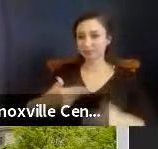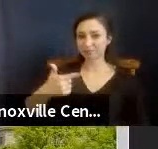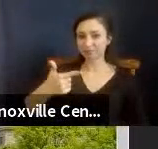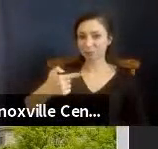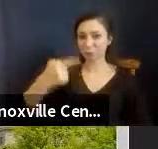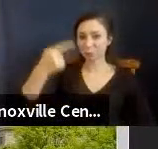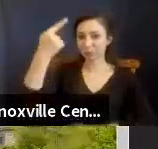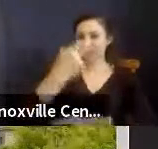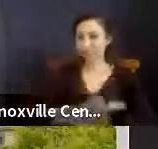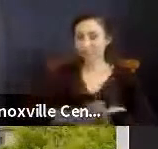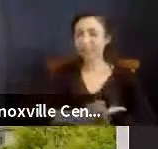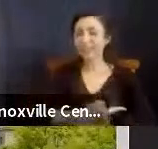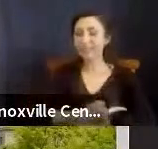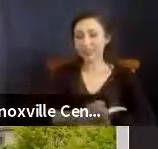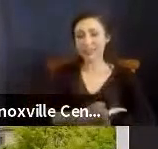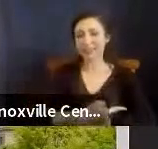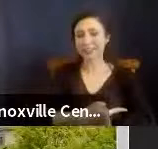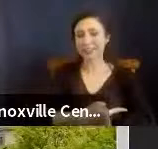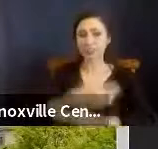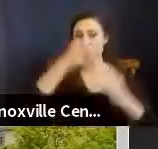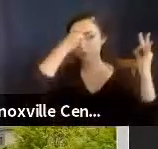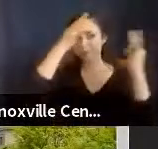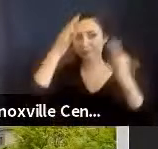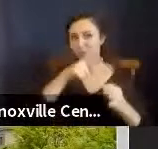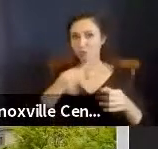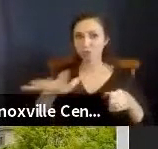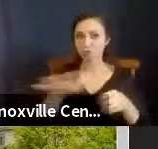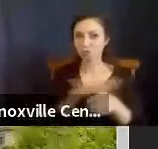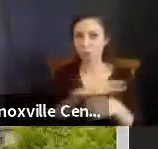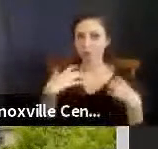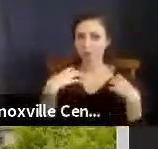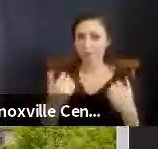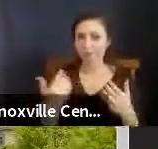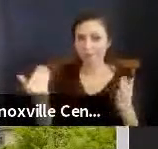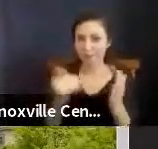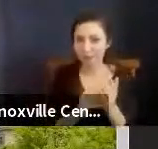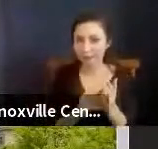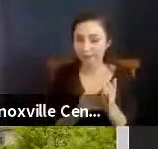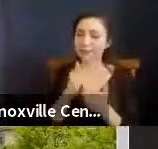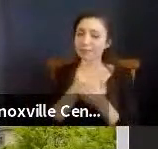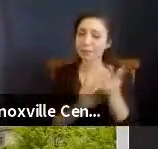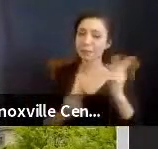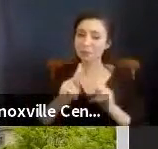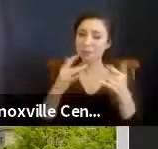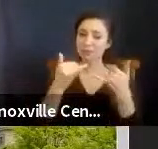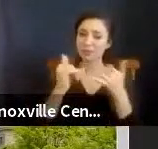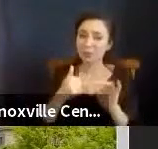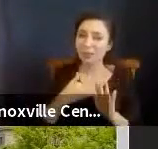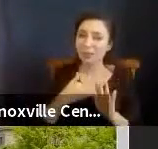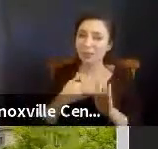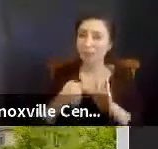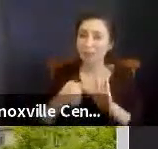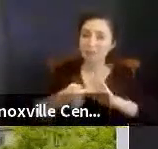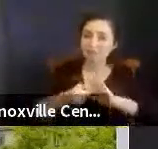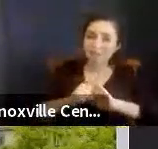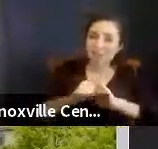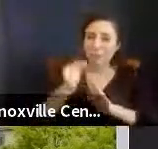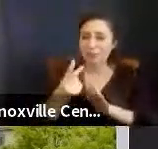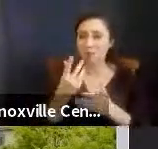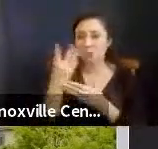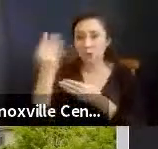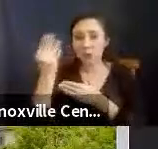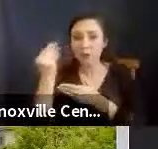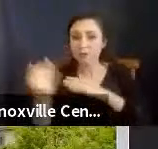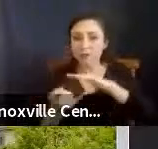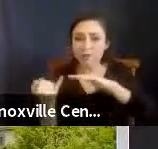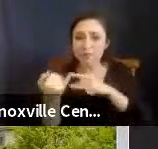to consider somebody fully recovered. So some folks have lingering symptoms. They're out of isolation, but they have lingering symptoms. As